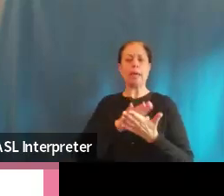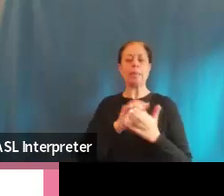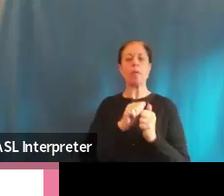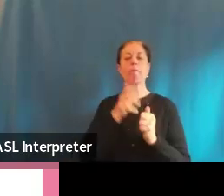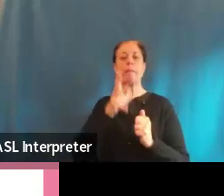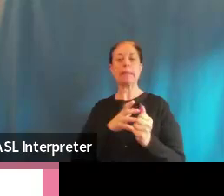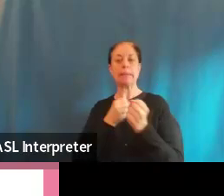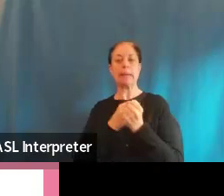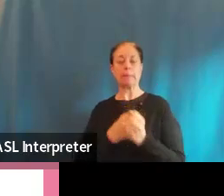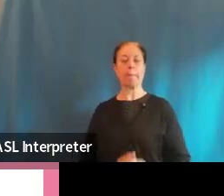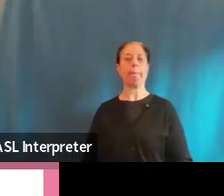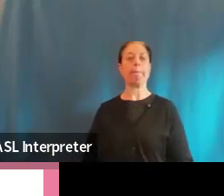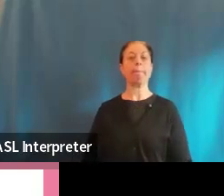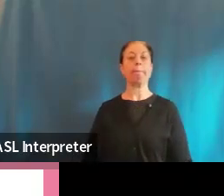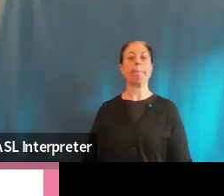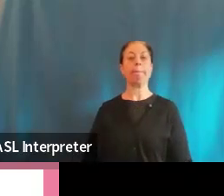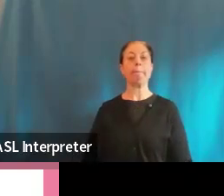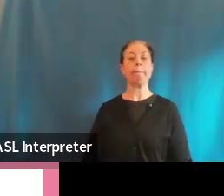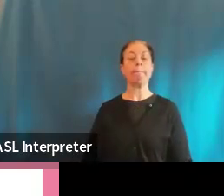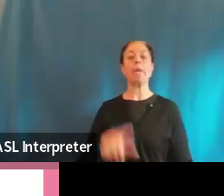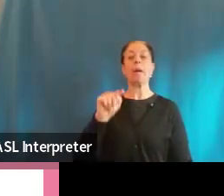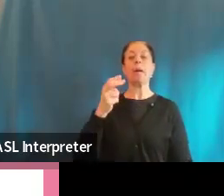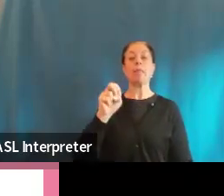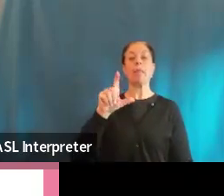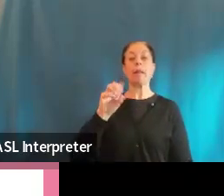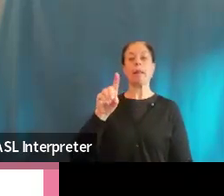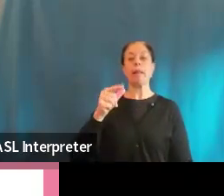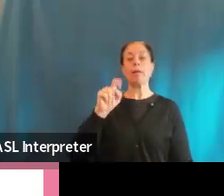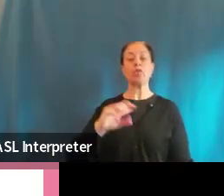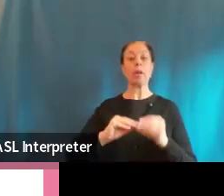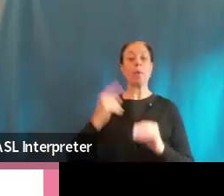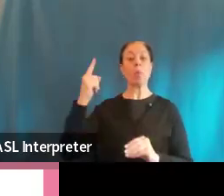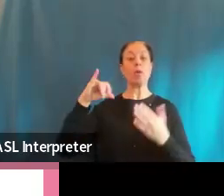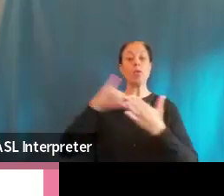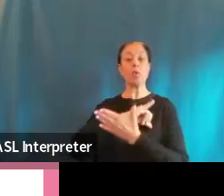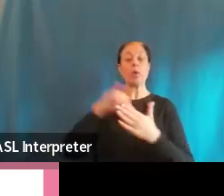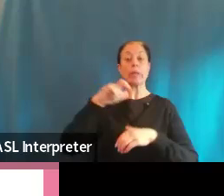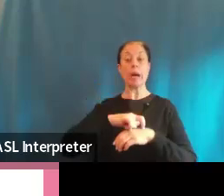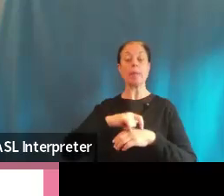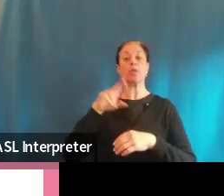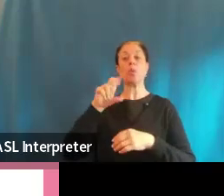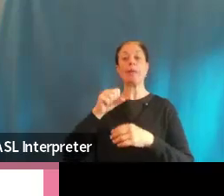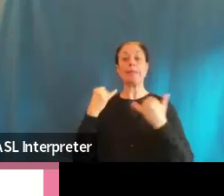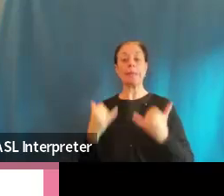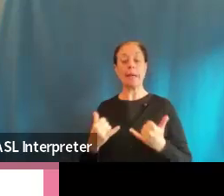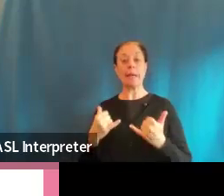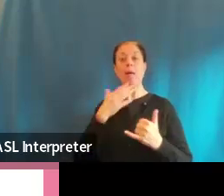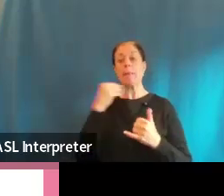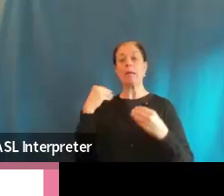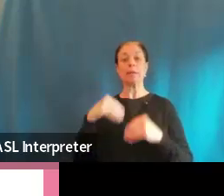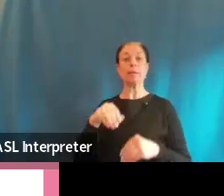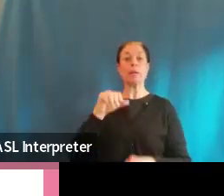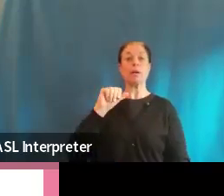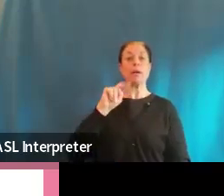slant. Next slide. The Lodge. #1 New York Times and USA Today bestselling author Natasha